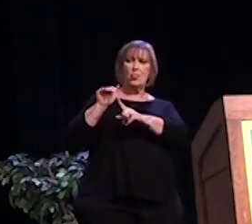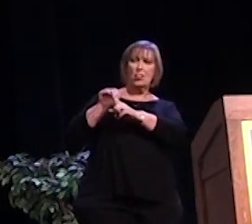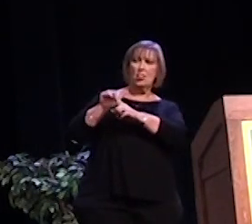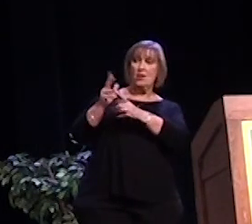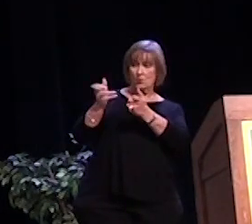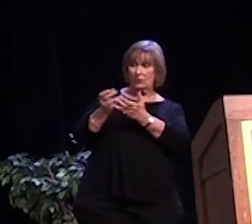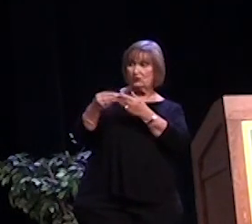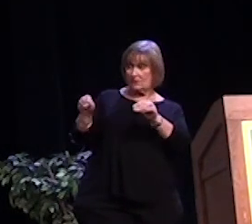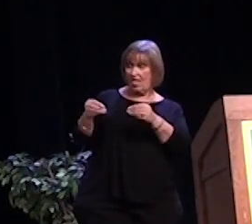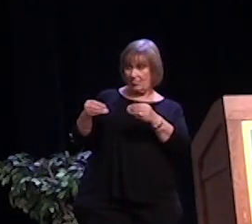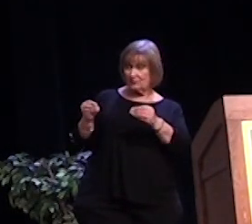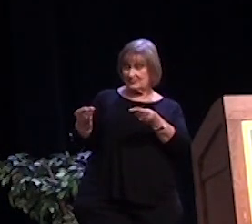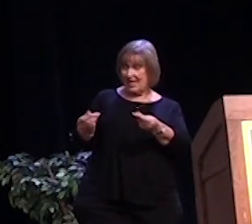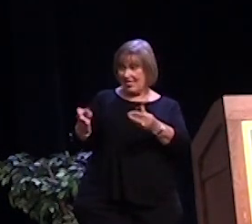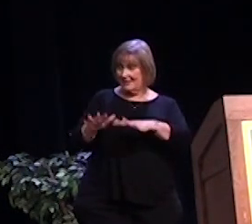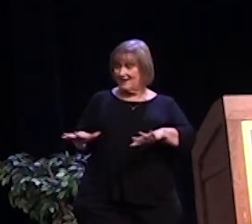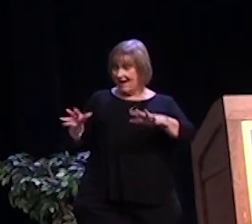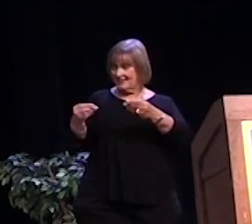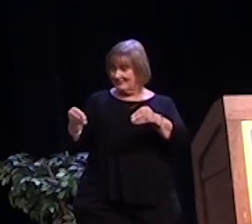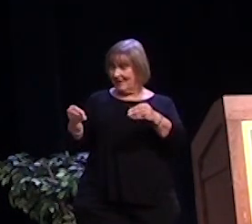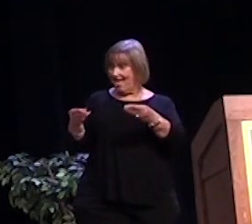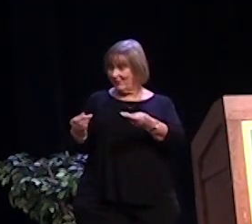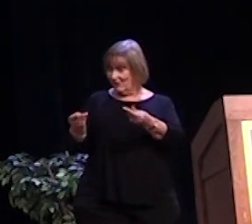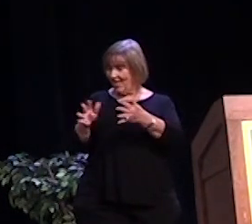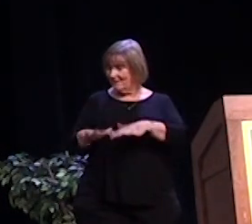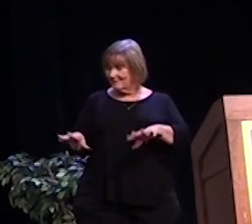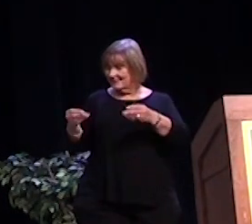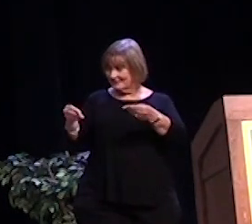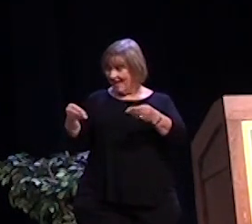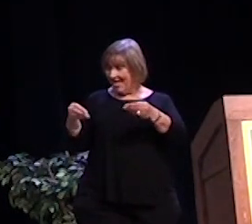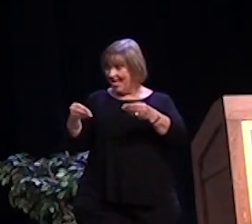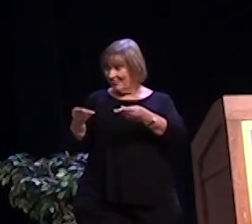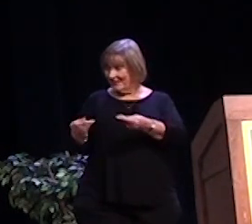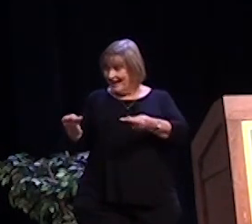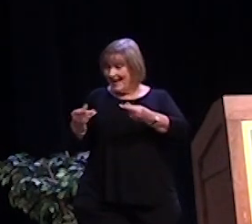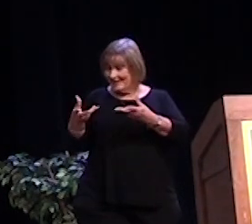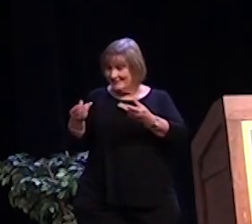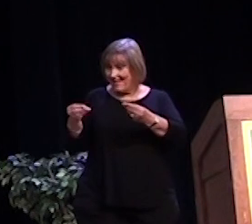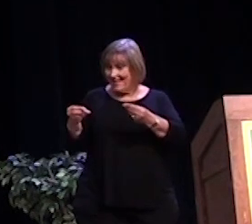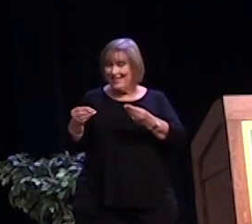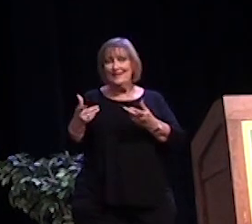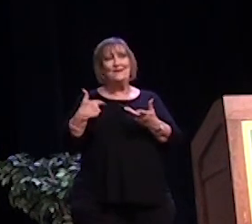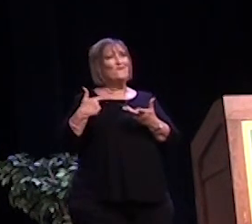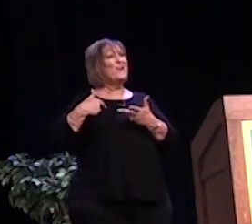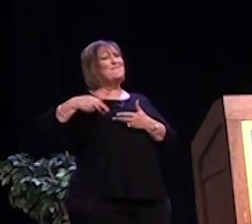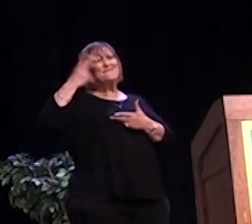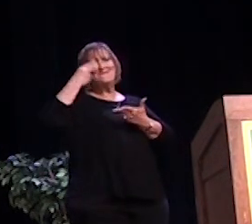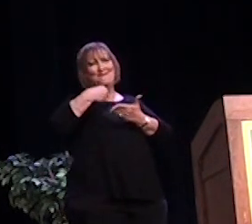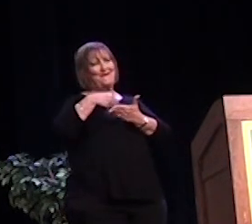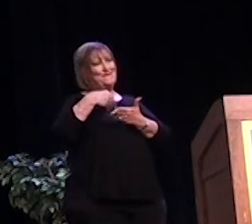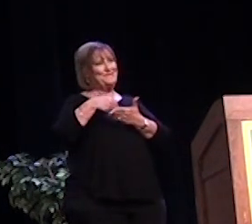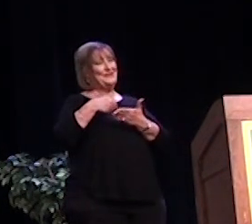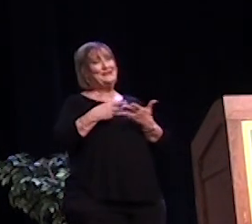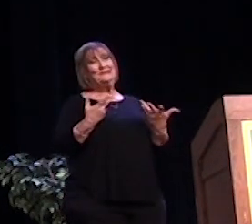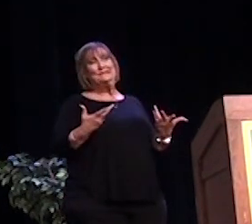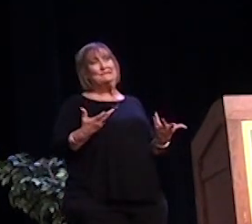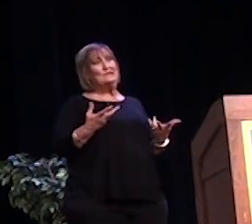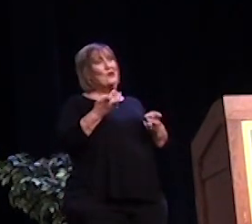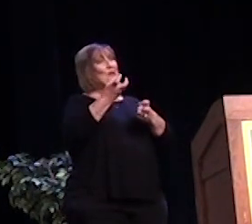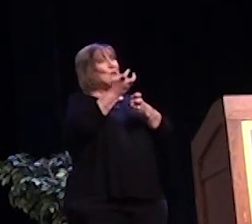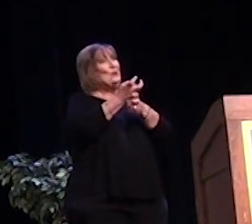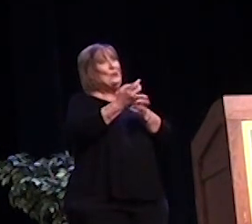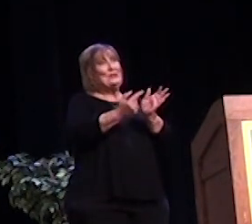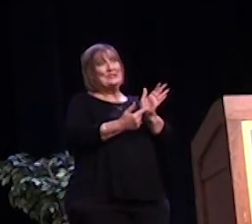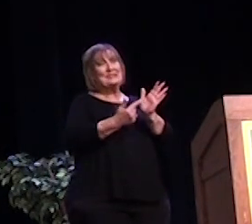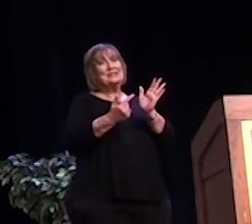and other large industry park owners that want to come in and buy the community for enormous amounts of money. So it's really hard